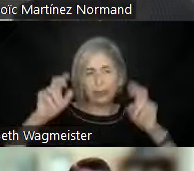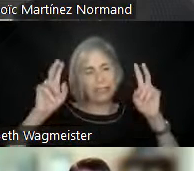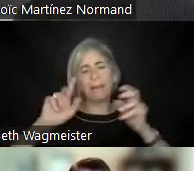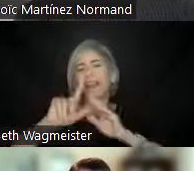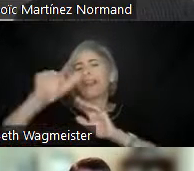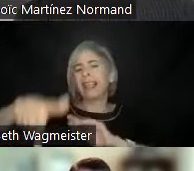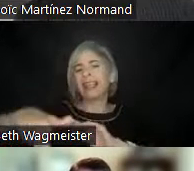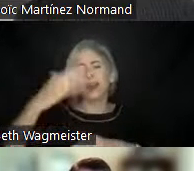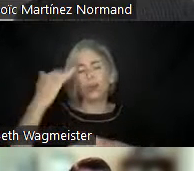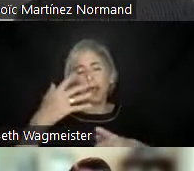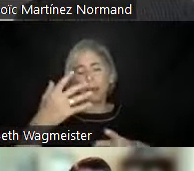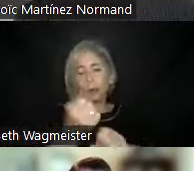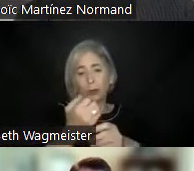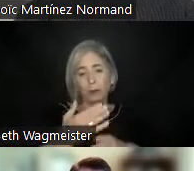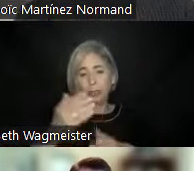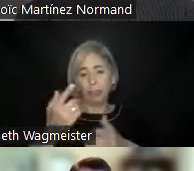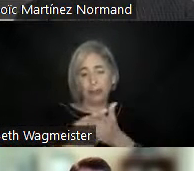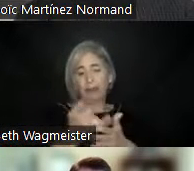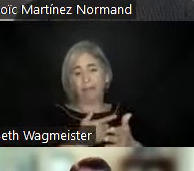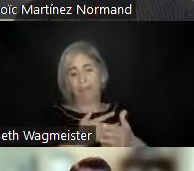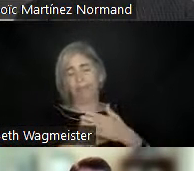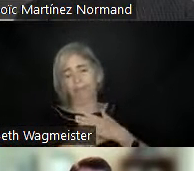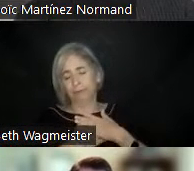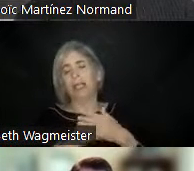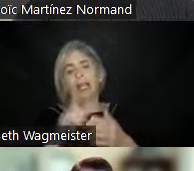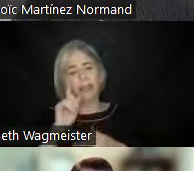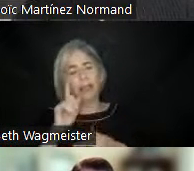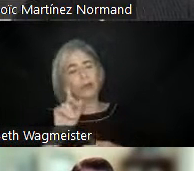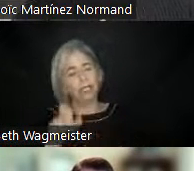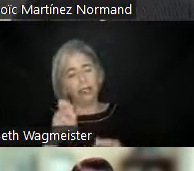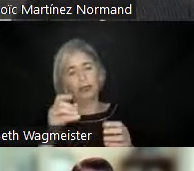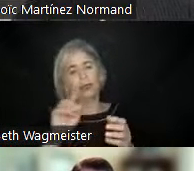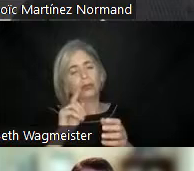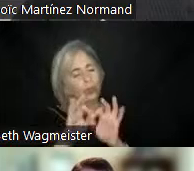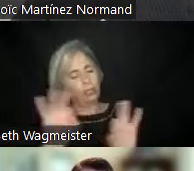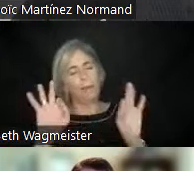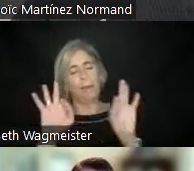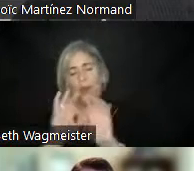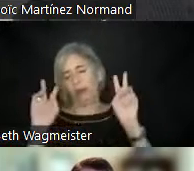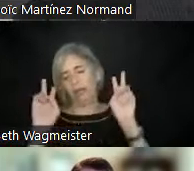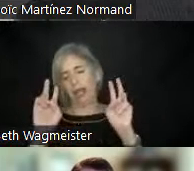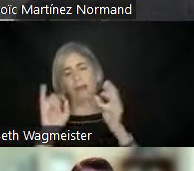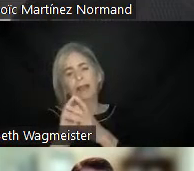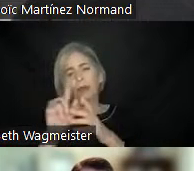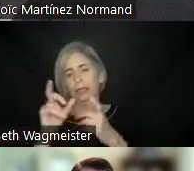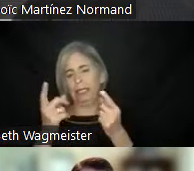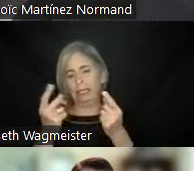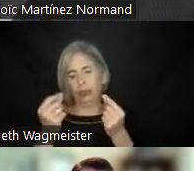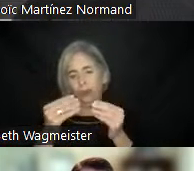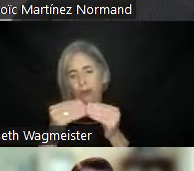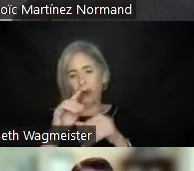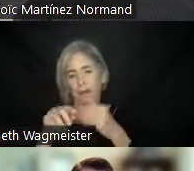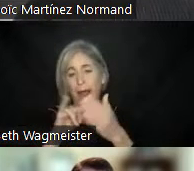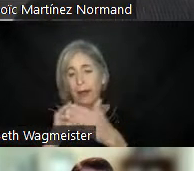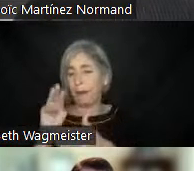on, because procurement has always been something that I think we need to just, it's a key topic that we need to do more about. But Malcolm, you